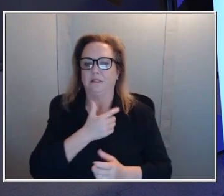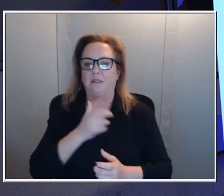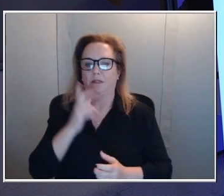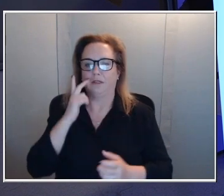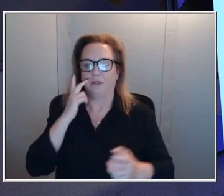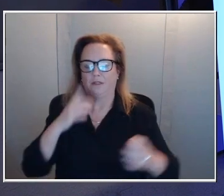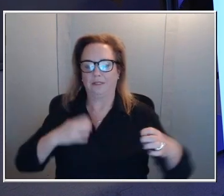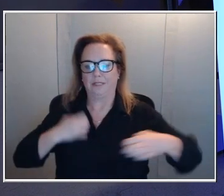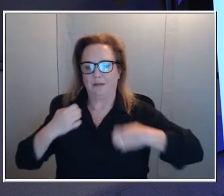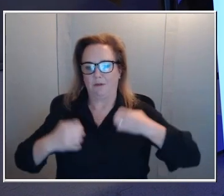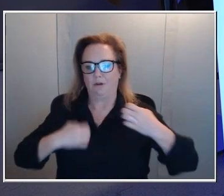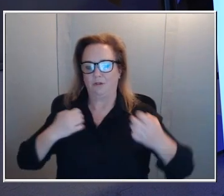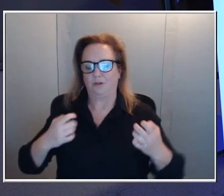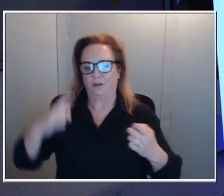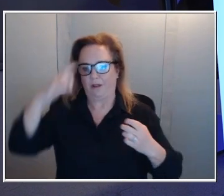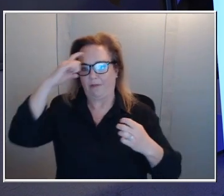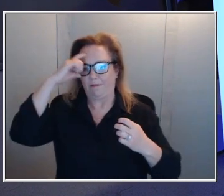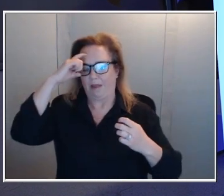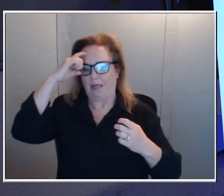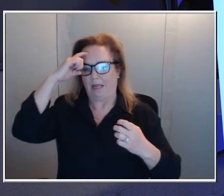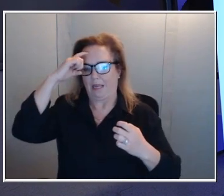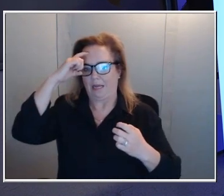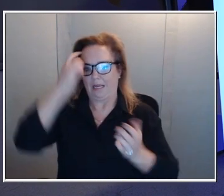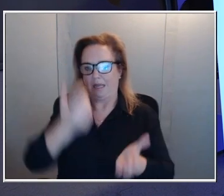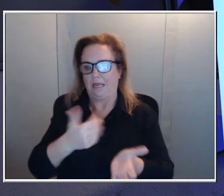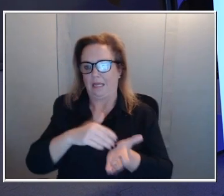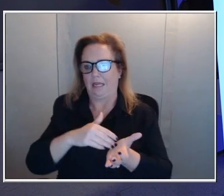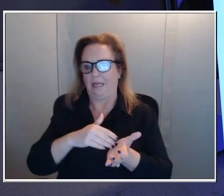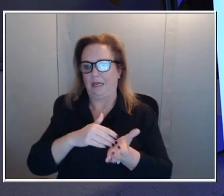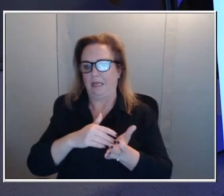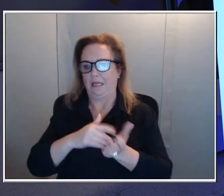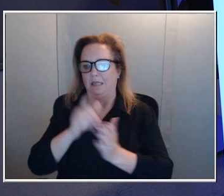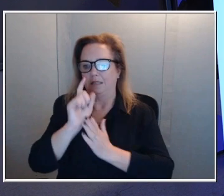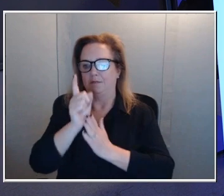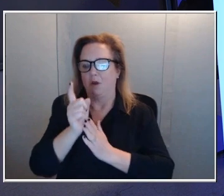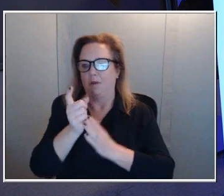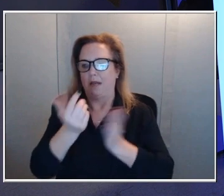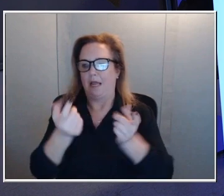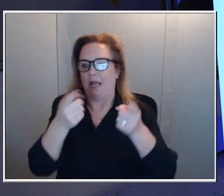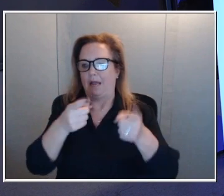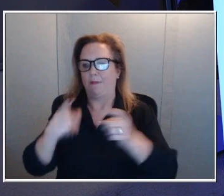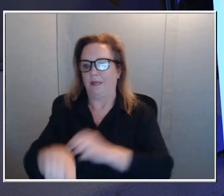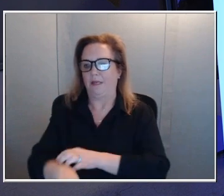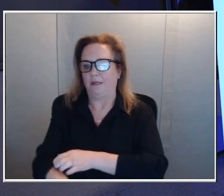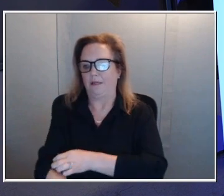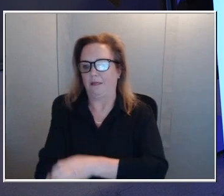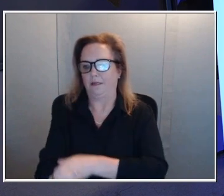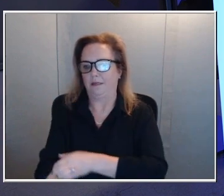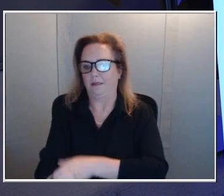what was it like? You have you're just, again, this whirlwind moment happening. What's going through your mind?